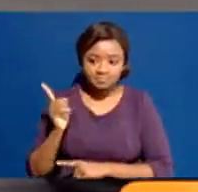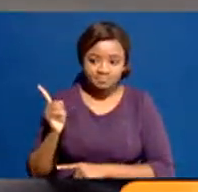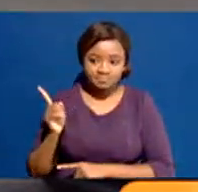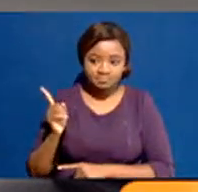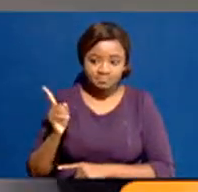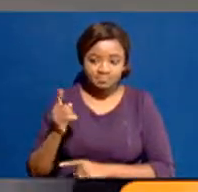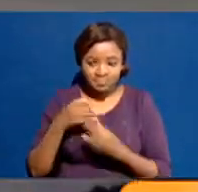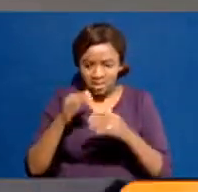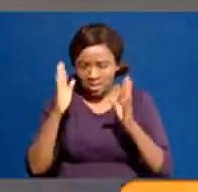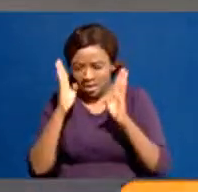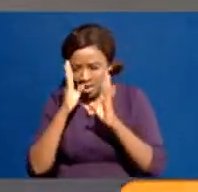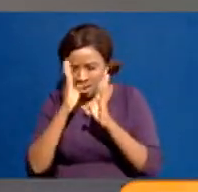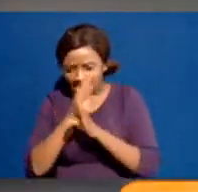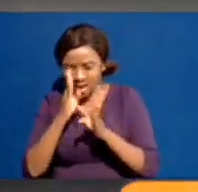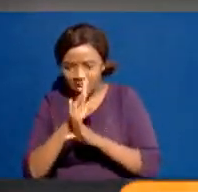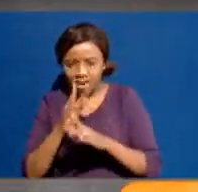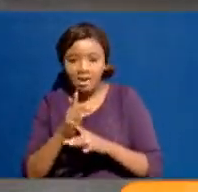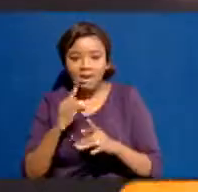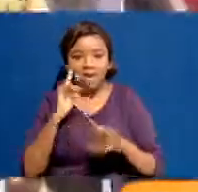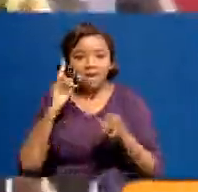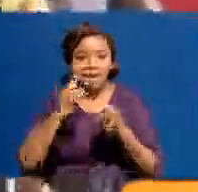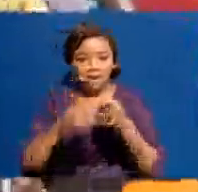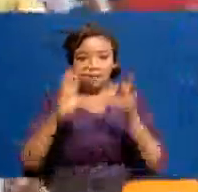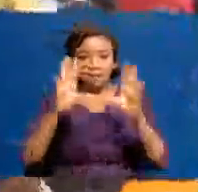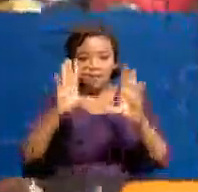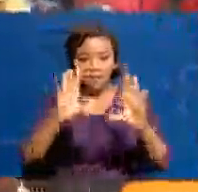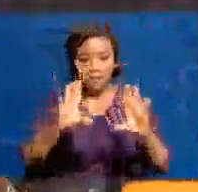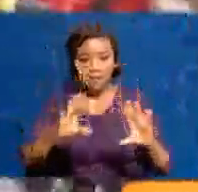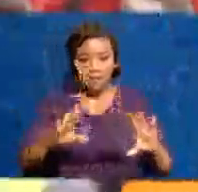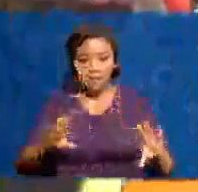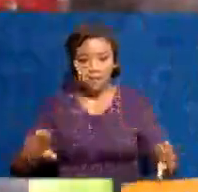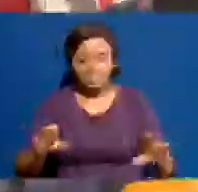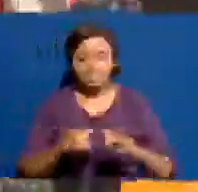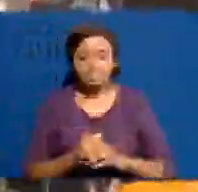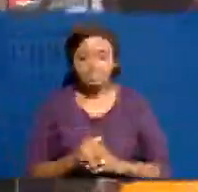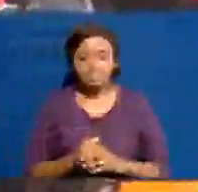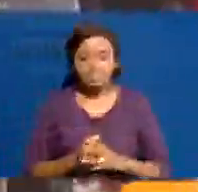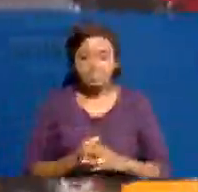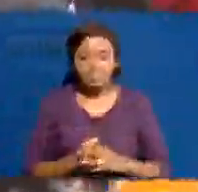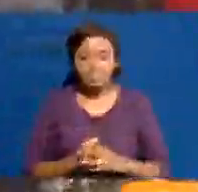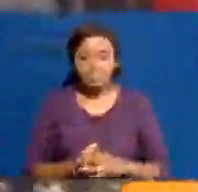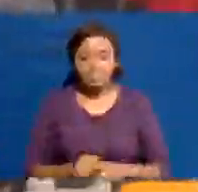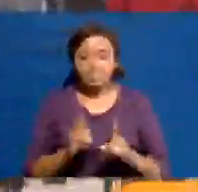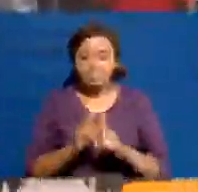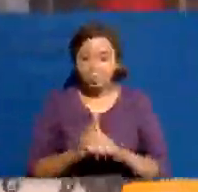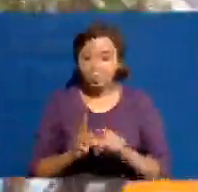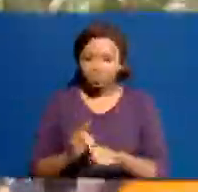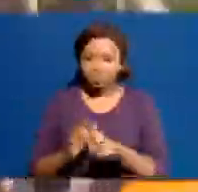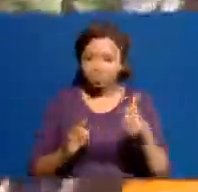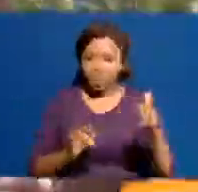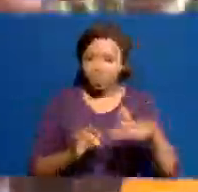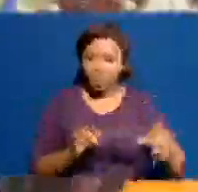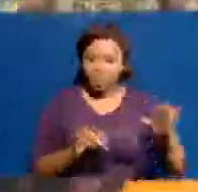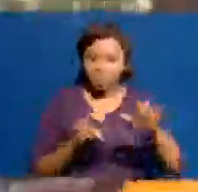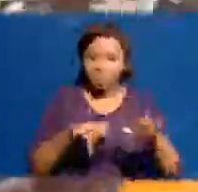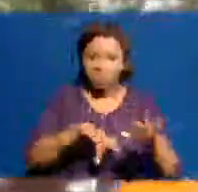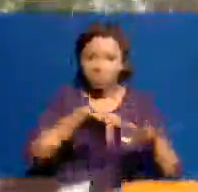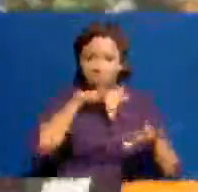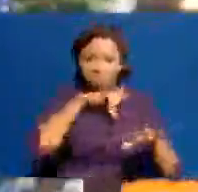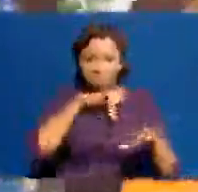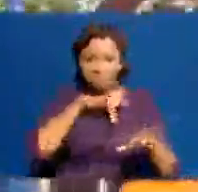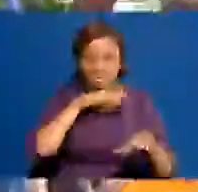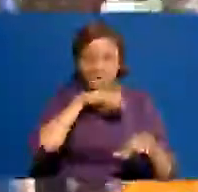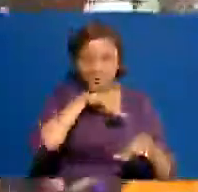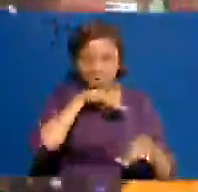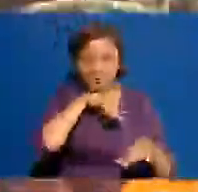cover until calm was restored in the town. Similar scenes were witnessed in Raila's home of Bondo, Siaya